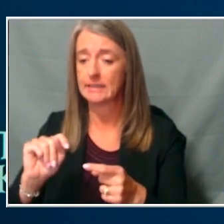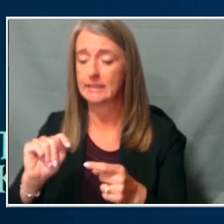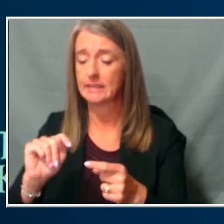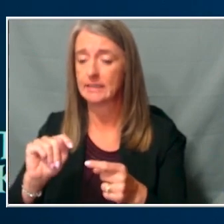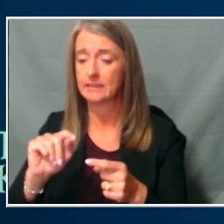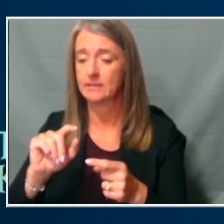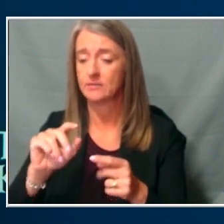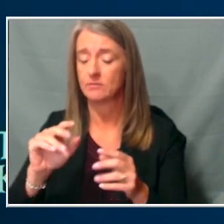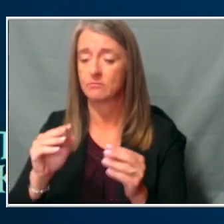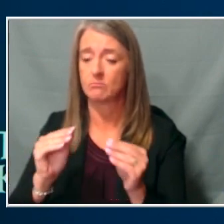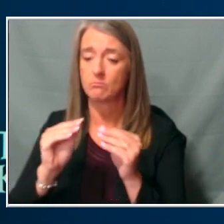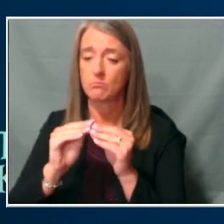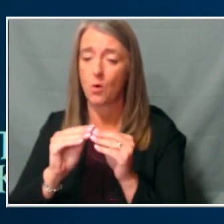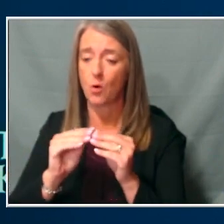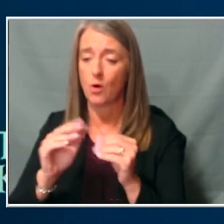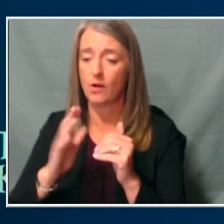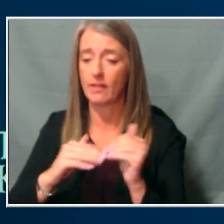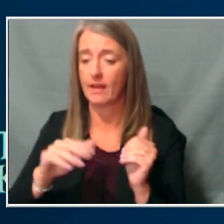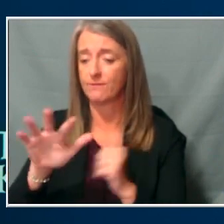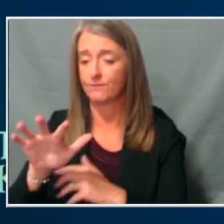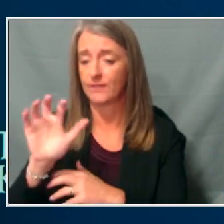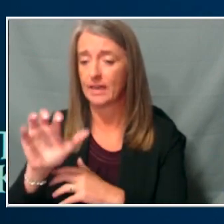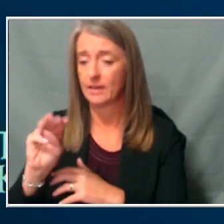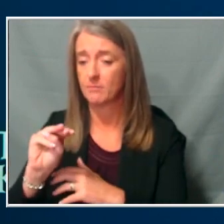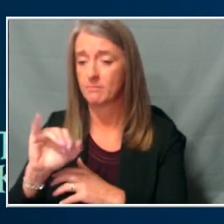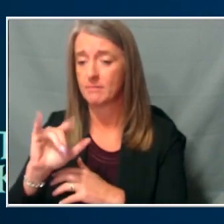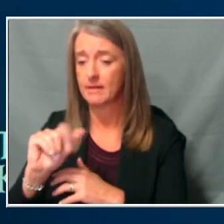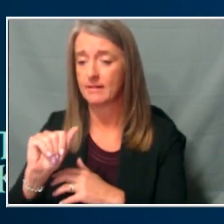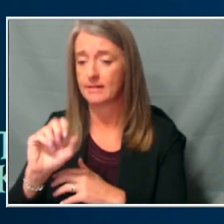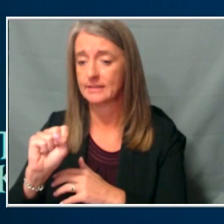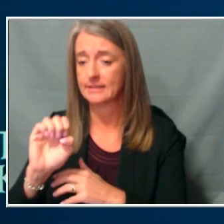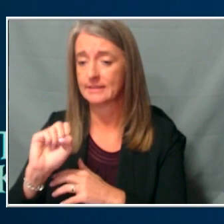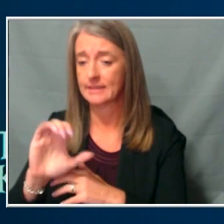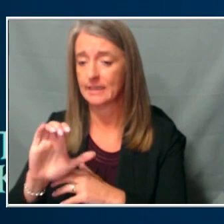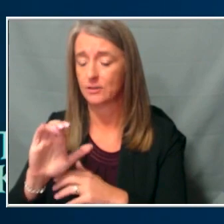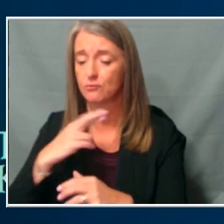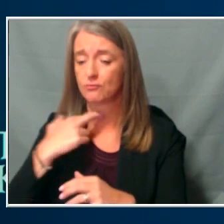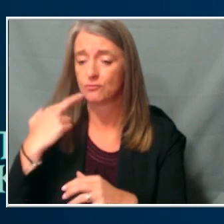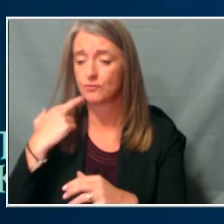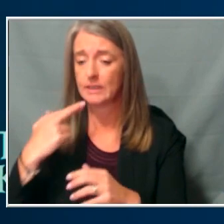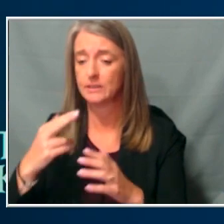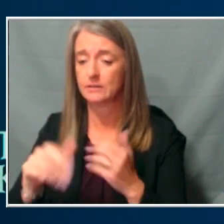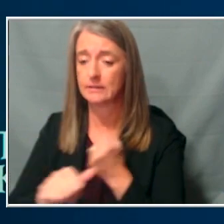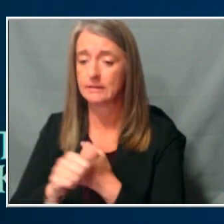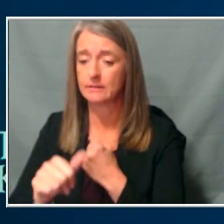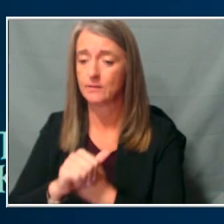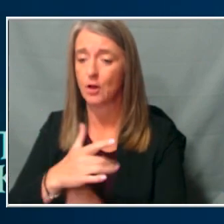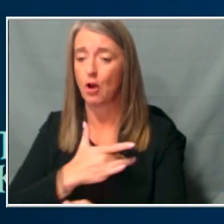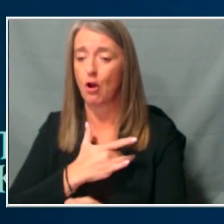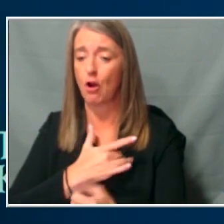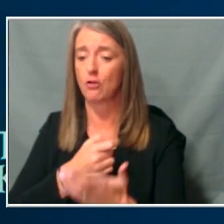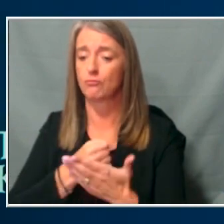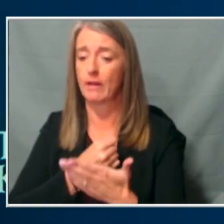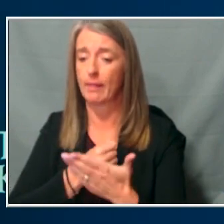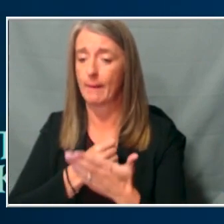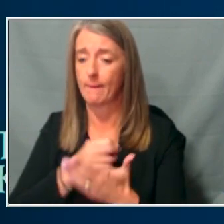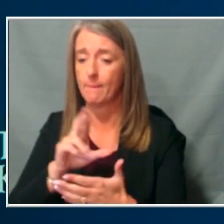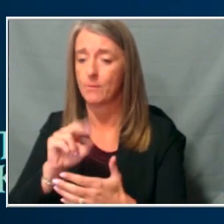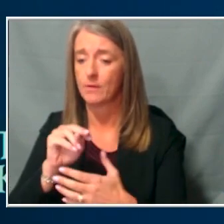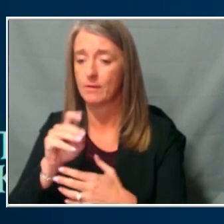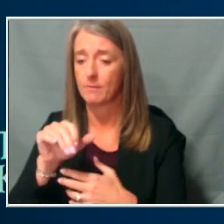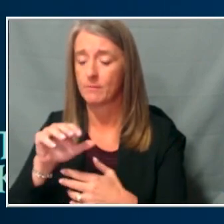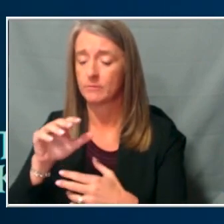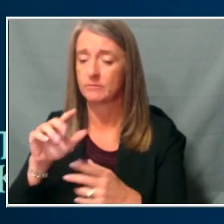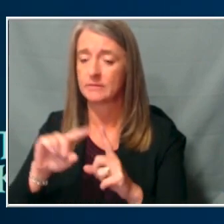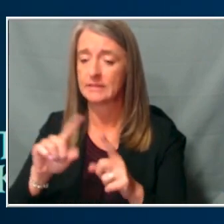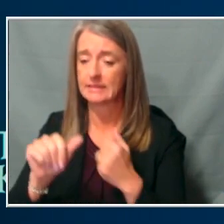greater than 500 milliseconds, you're at risk for developing dangerous heart rhythms. These can form into a dangerous rhythm